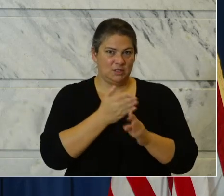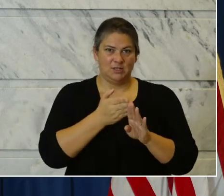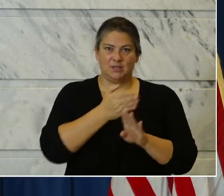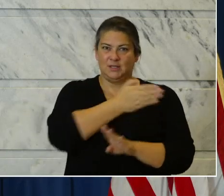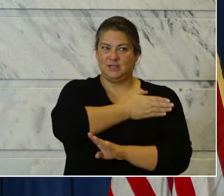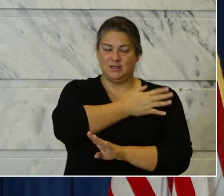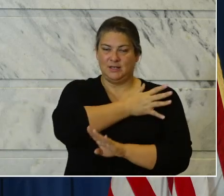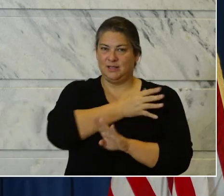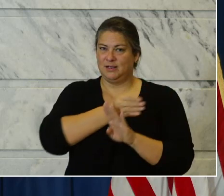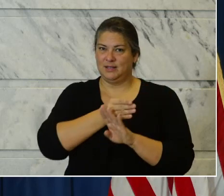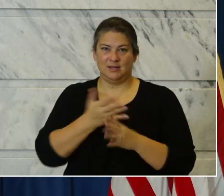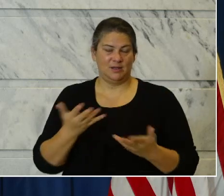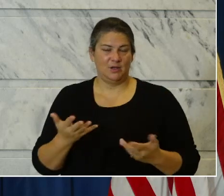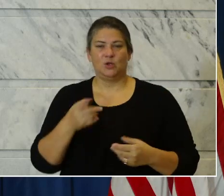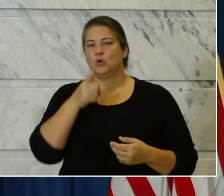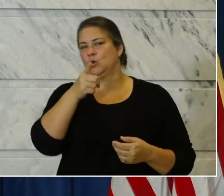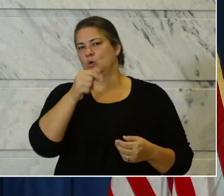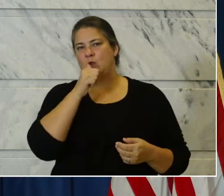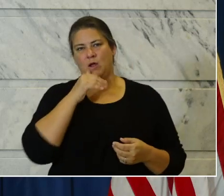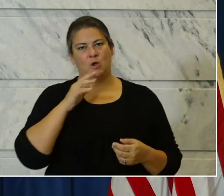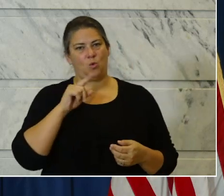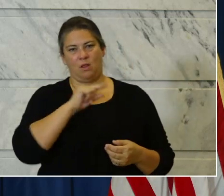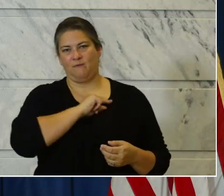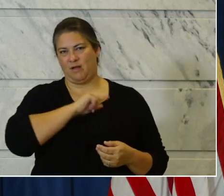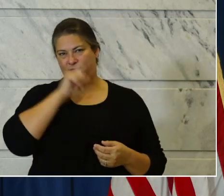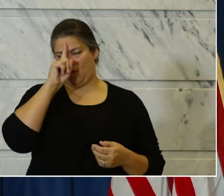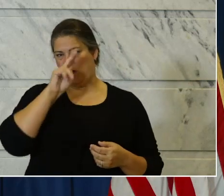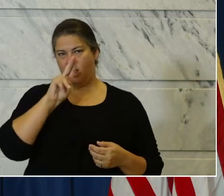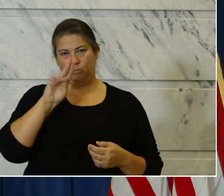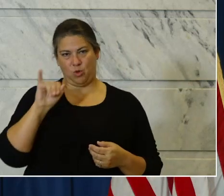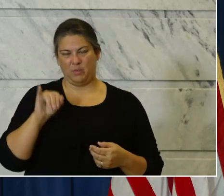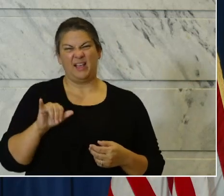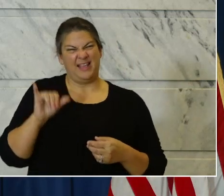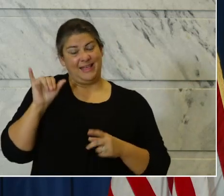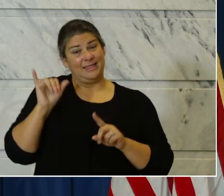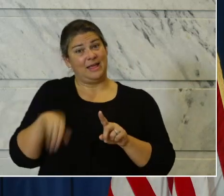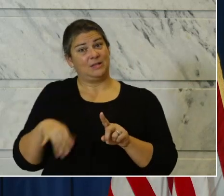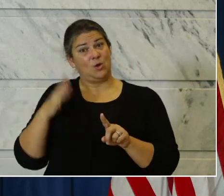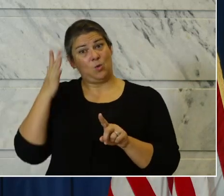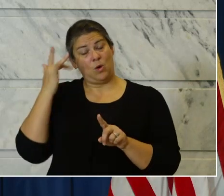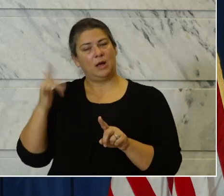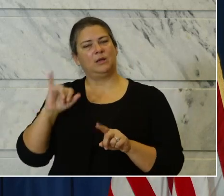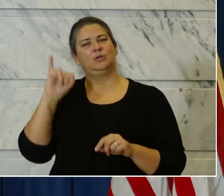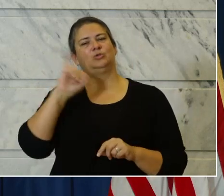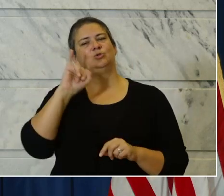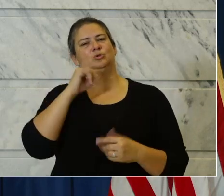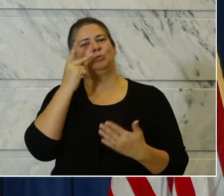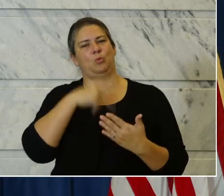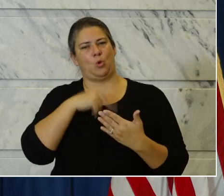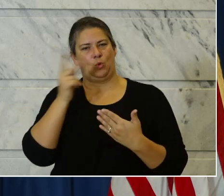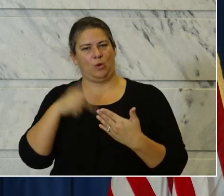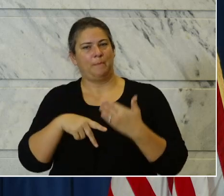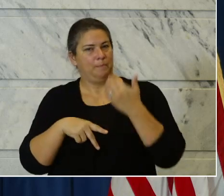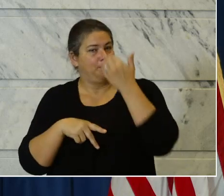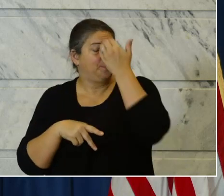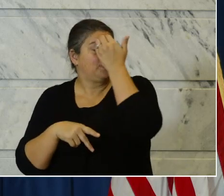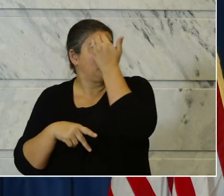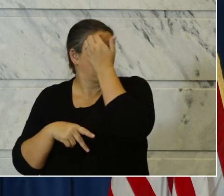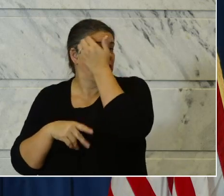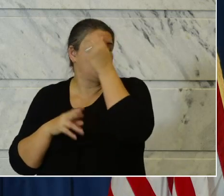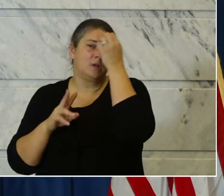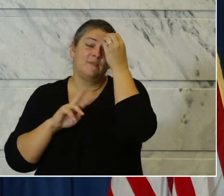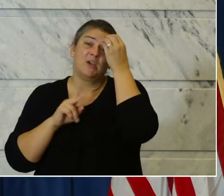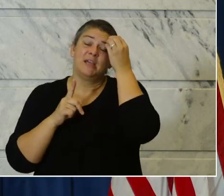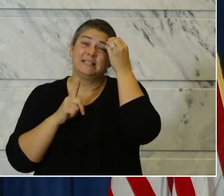18 months, unfortunately, you will not qualify for unemployment. That's because it's an insurance program. So it's